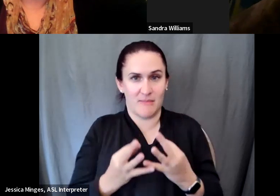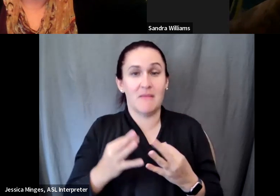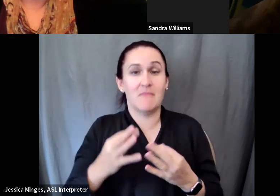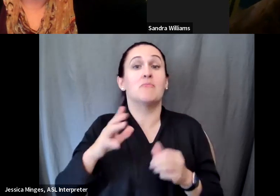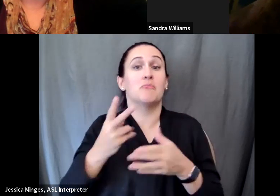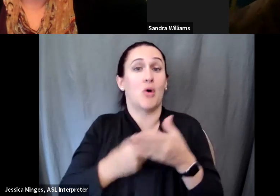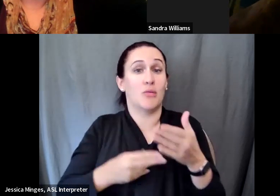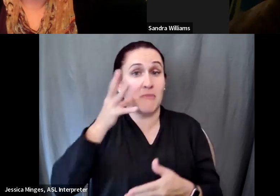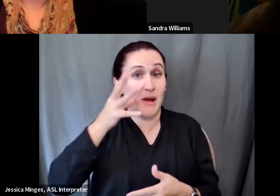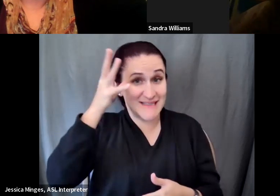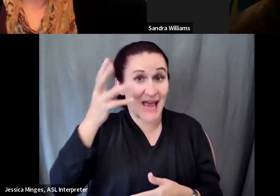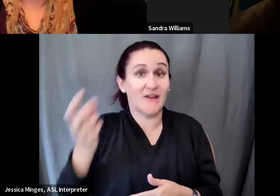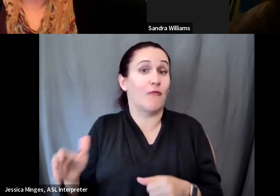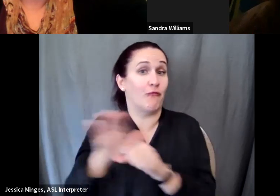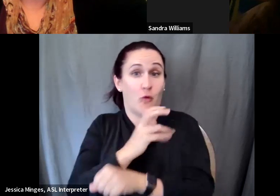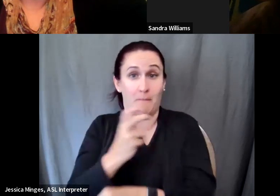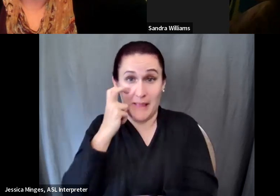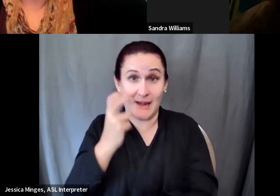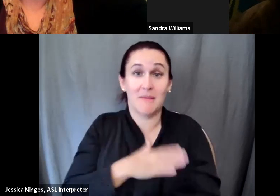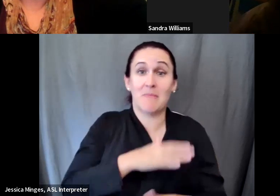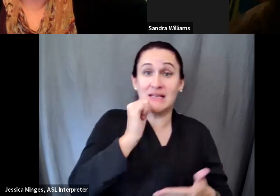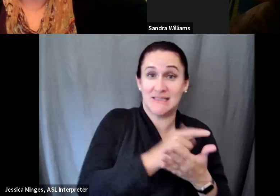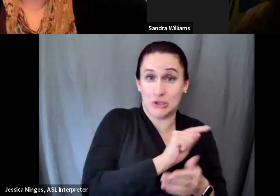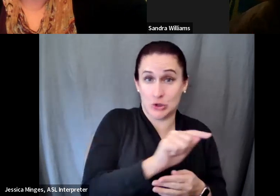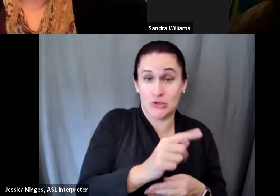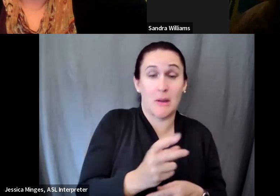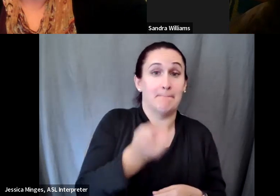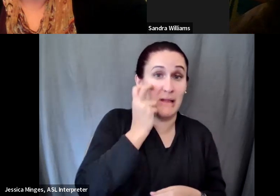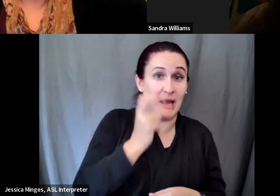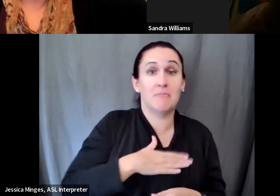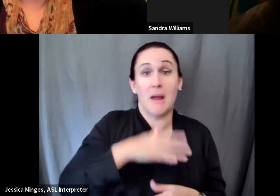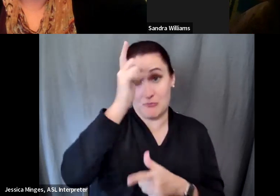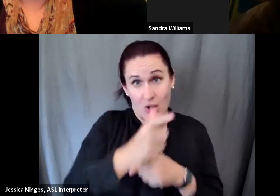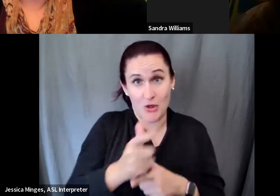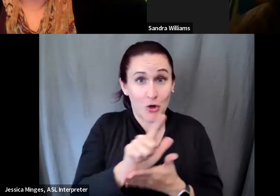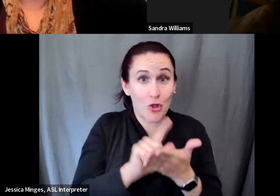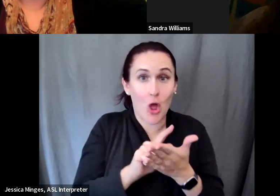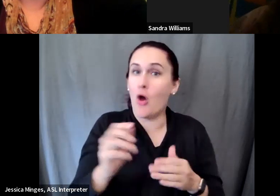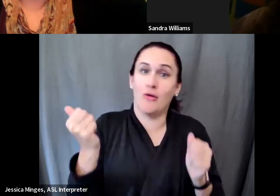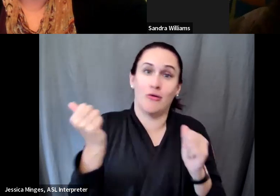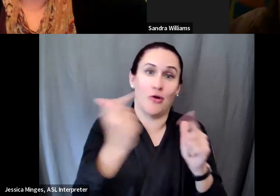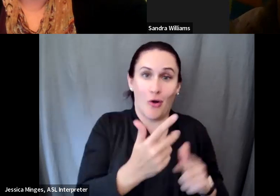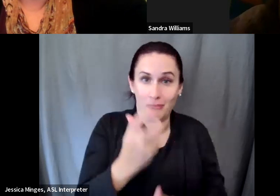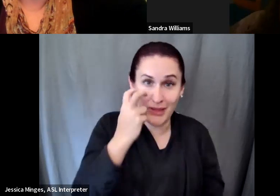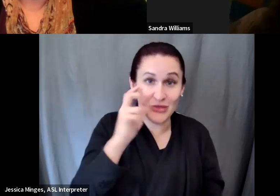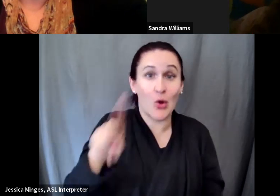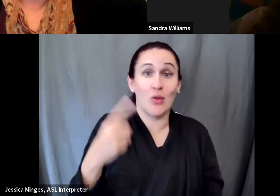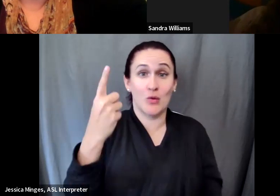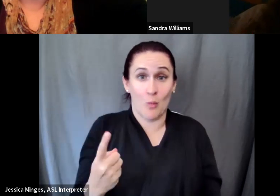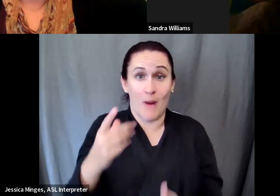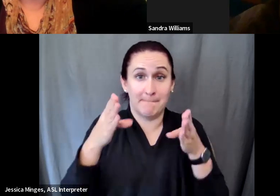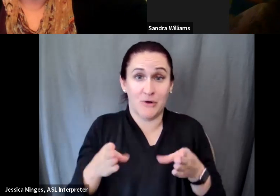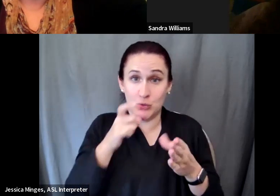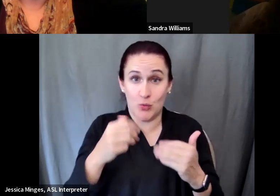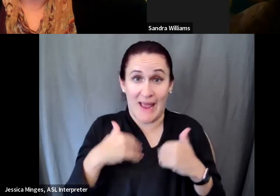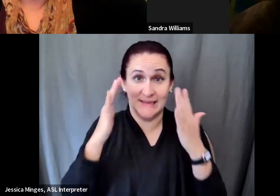blind. My sister's totally blind. My brother-in-law's totally blind. The only person that had any usable